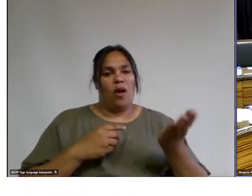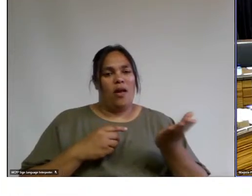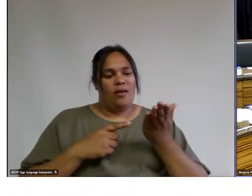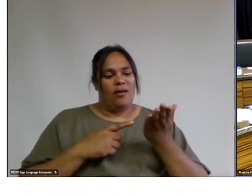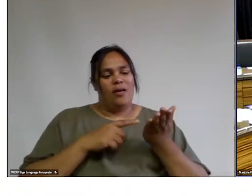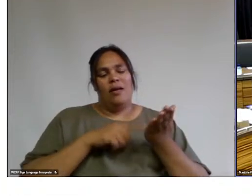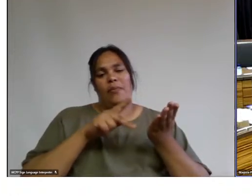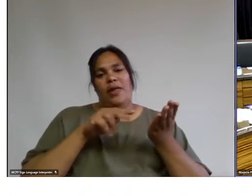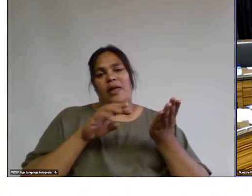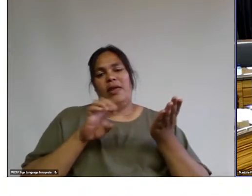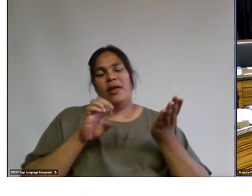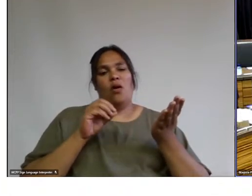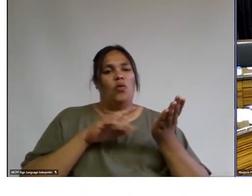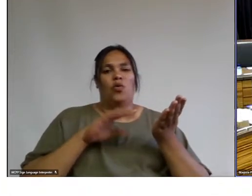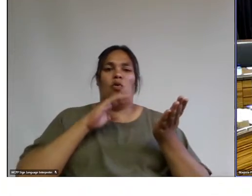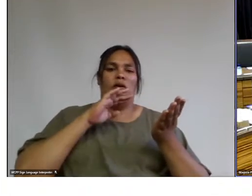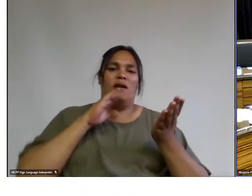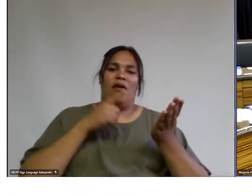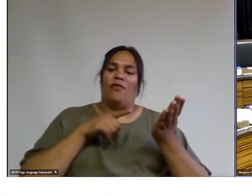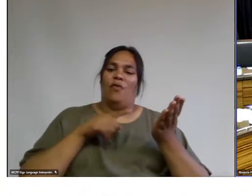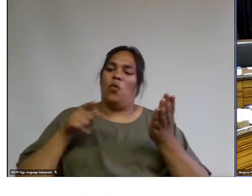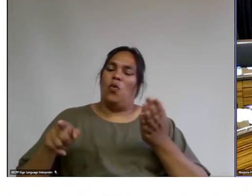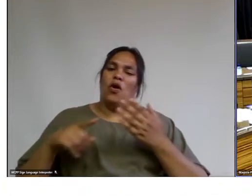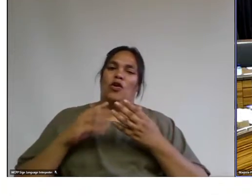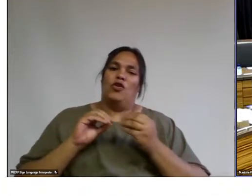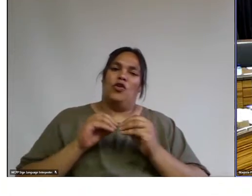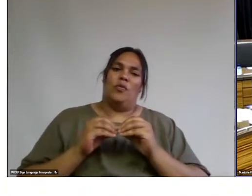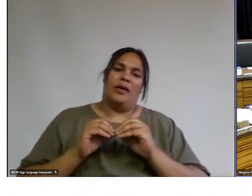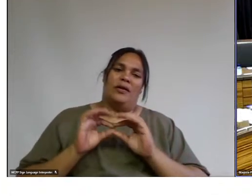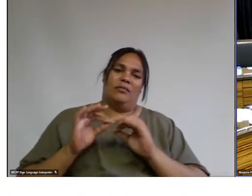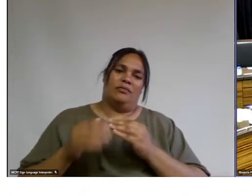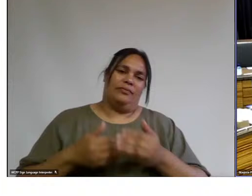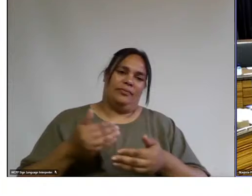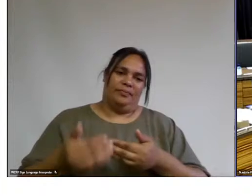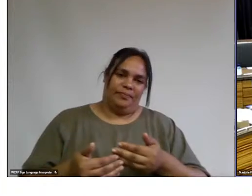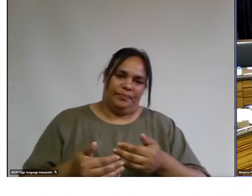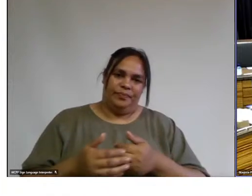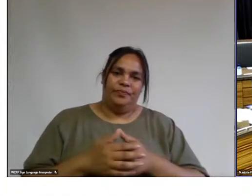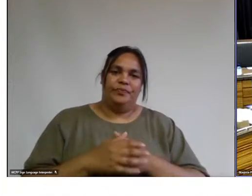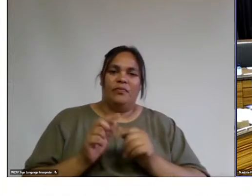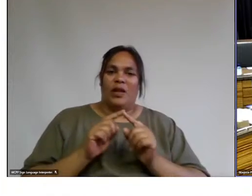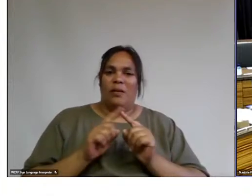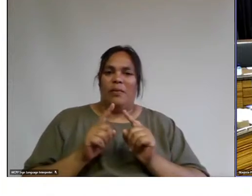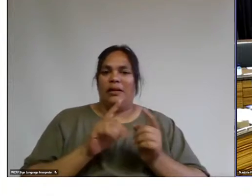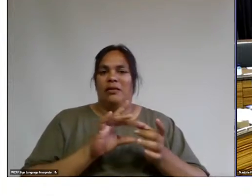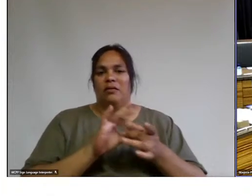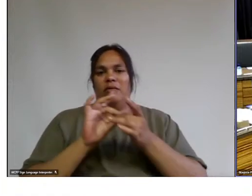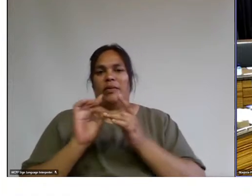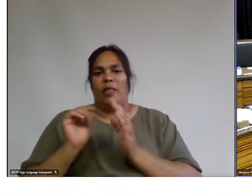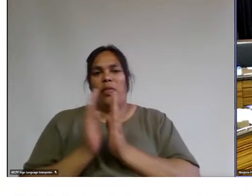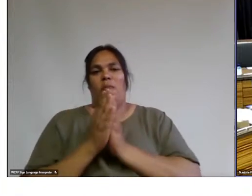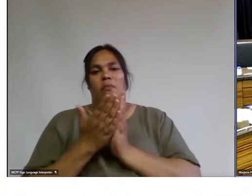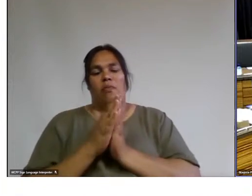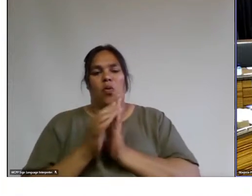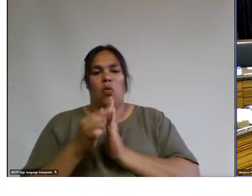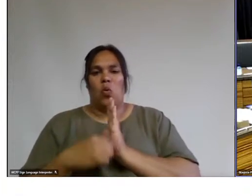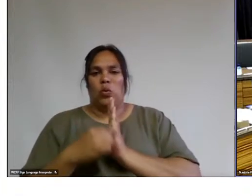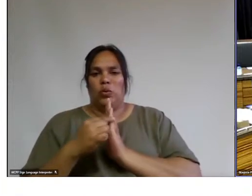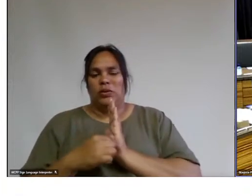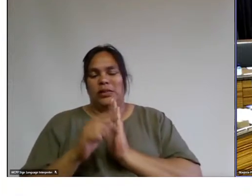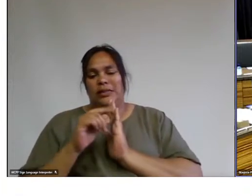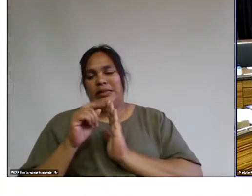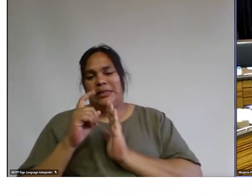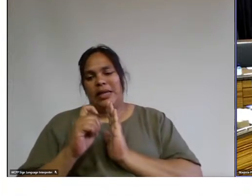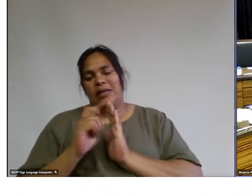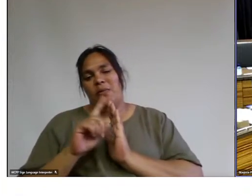enough for the AG to not to make a finding, put it that way. Just in relation to the textbooks now, I think one of the questions that